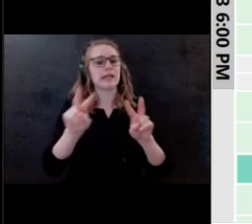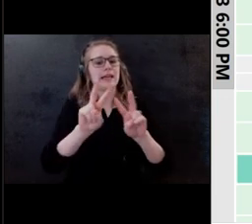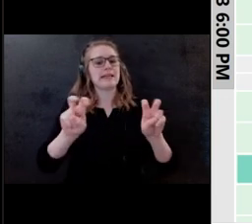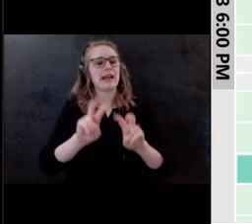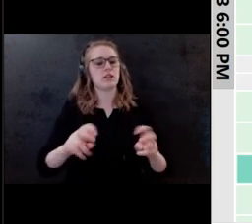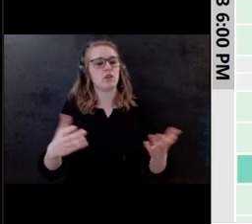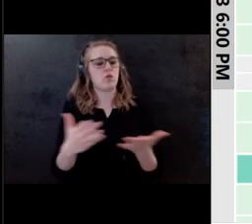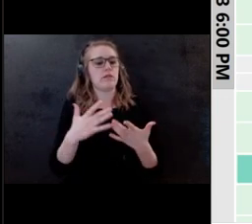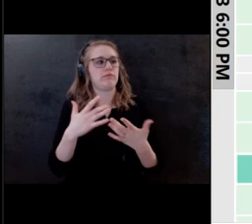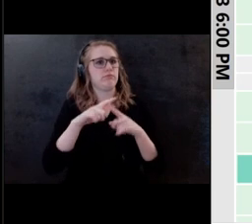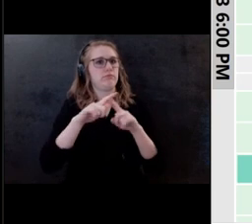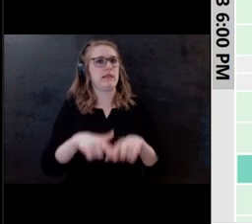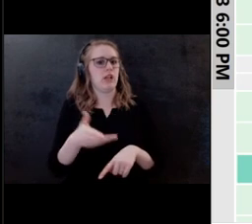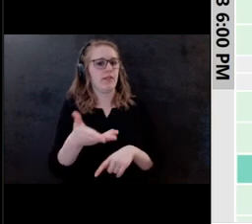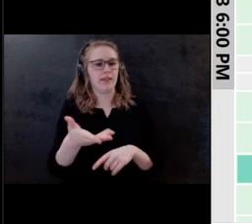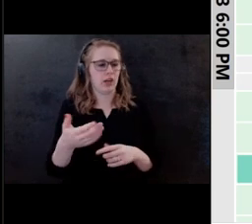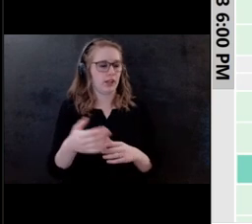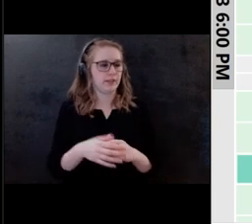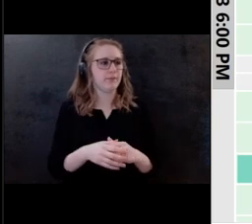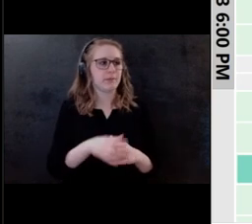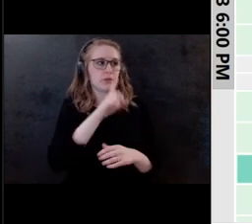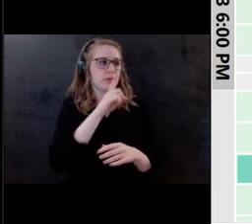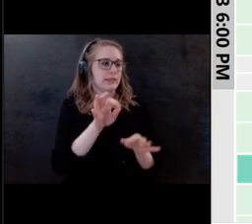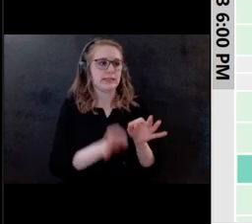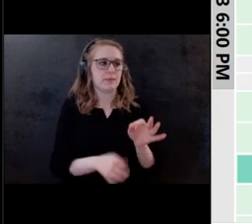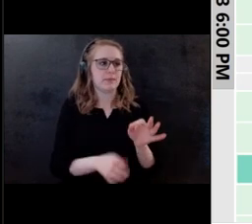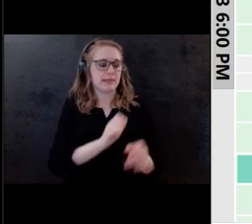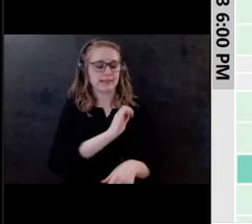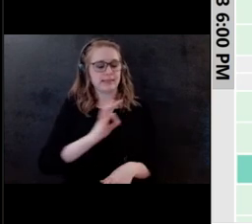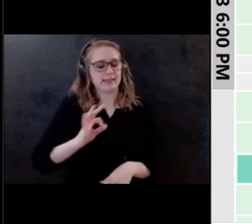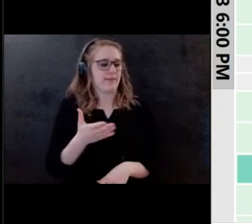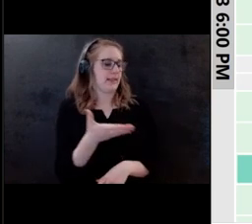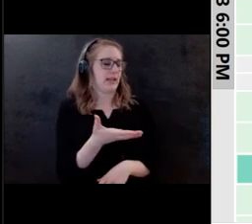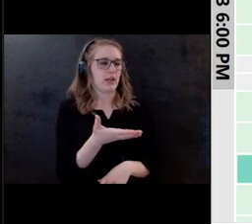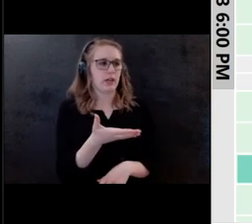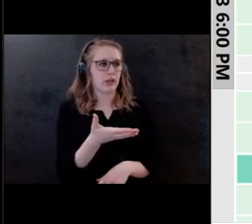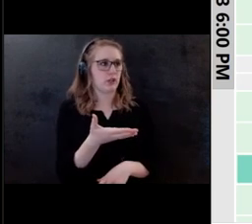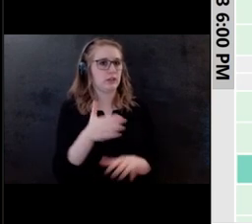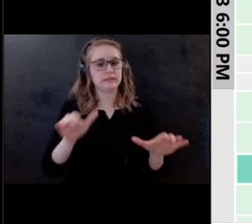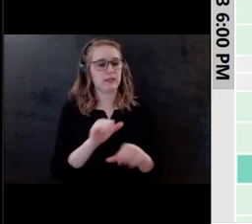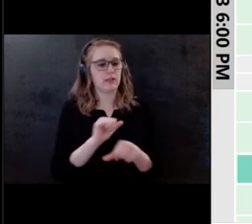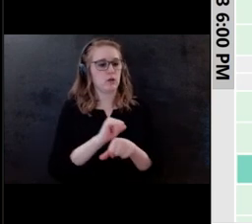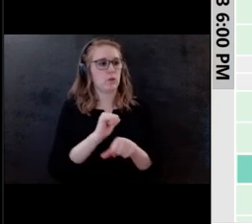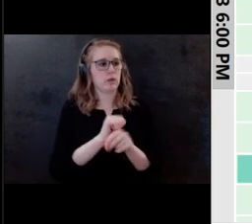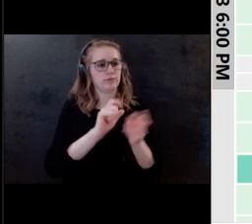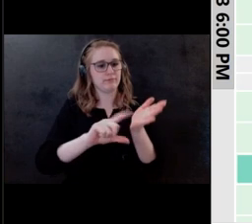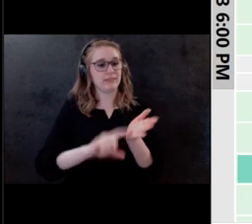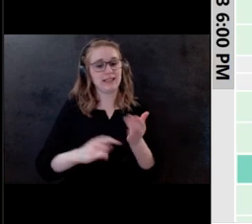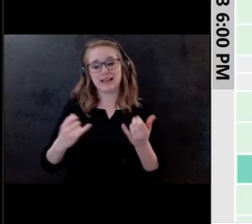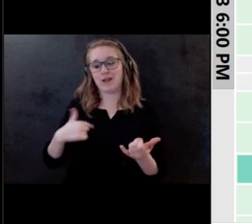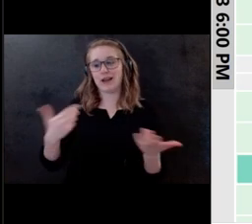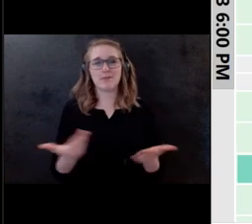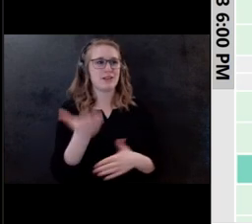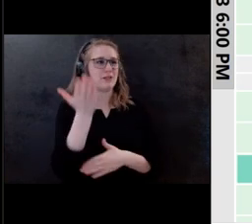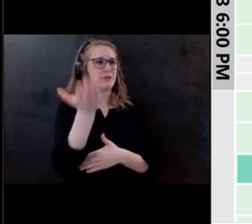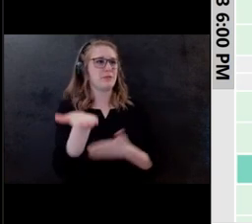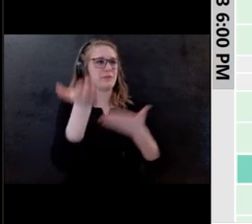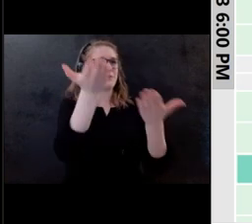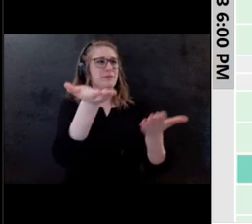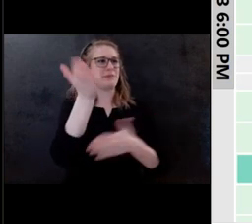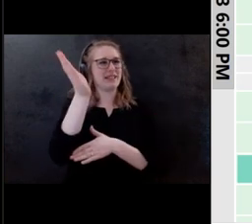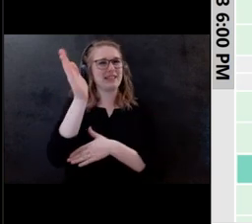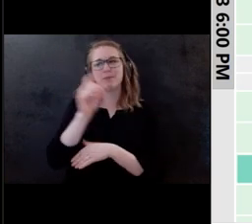get based on that. So really, it's simple. It's our staff that's, you know, that's done the work. I'm just here to present it. But our